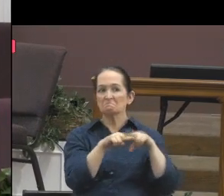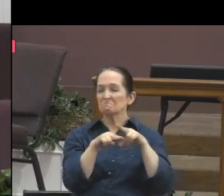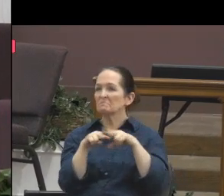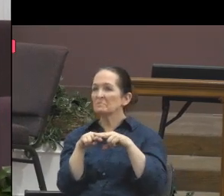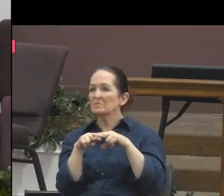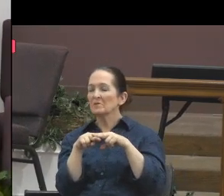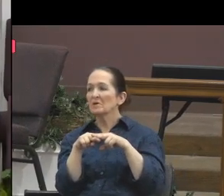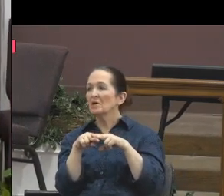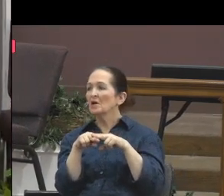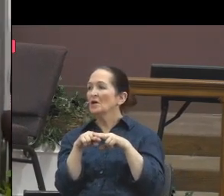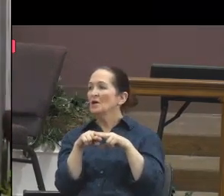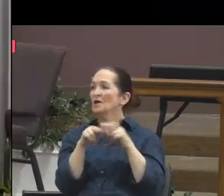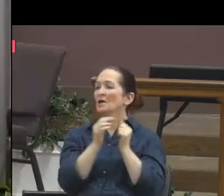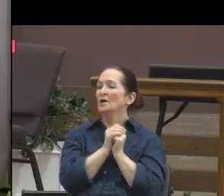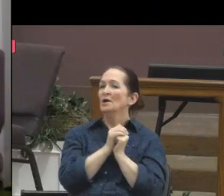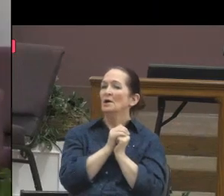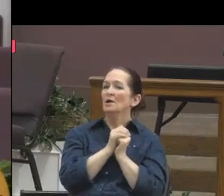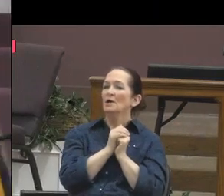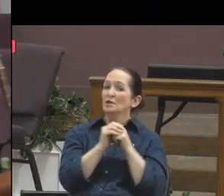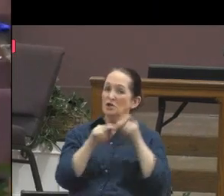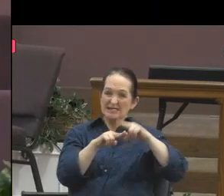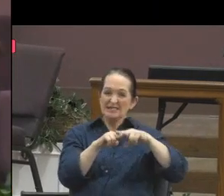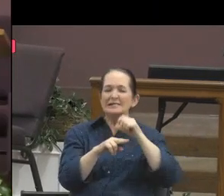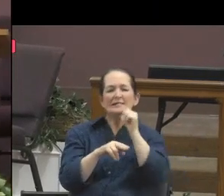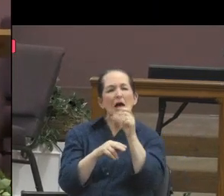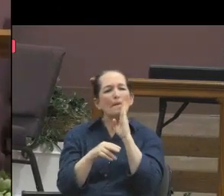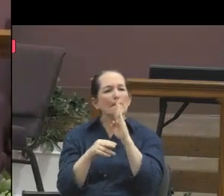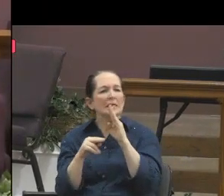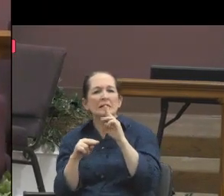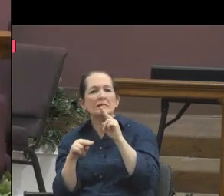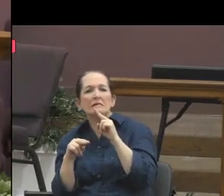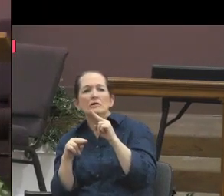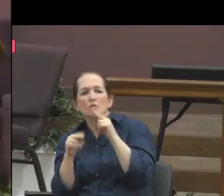There's some pew cushions that aren't being used right now.